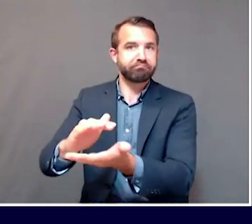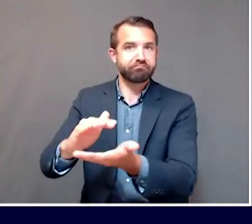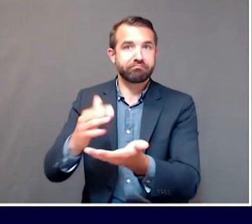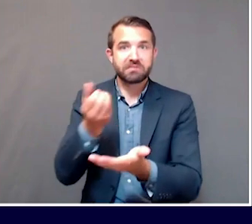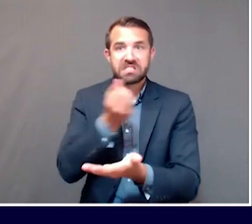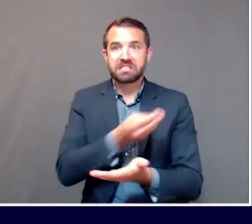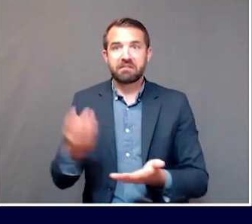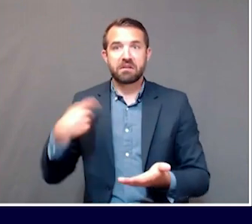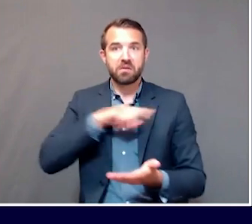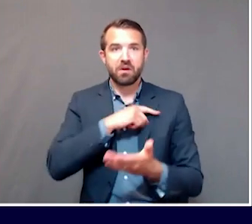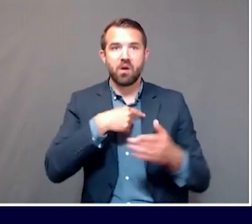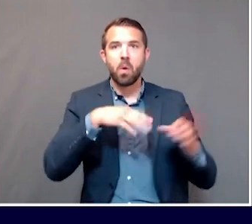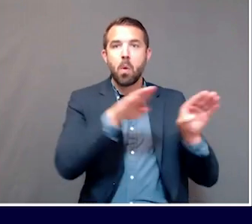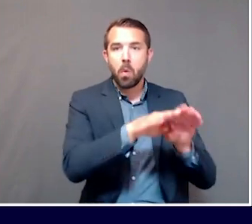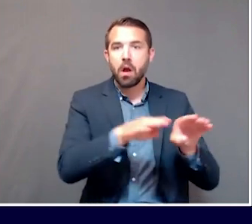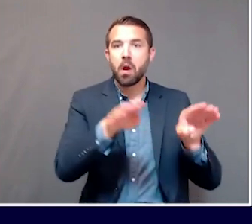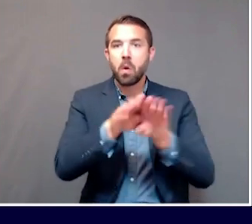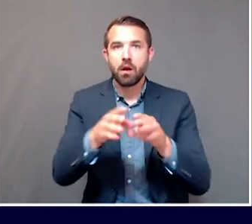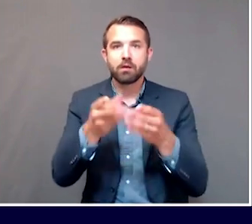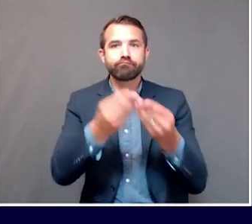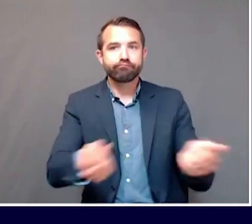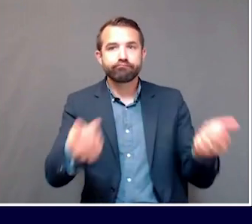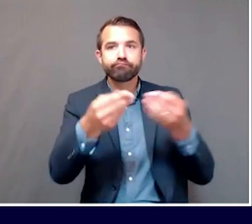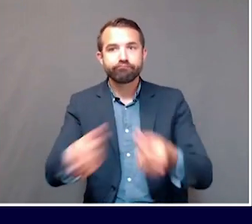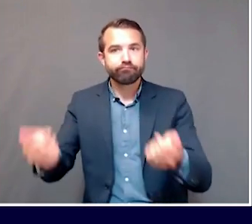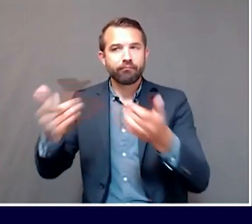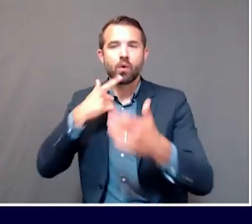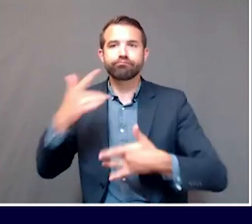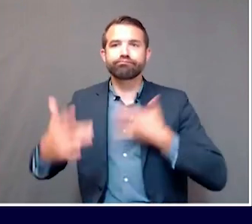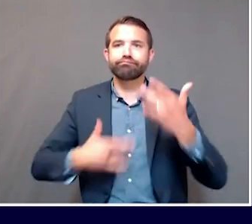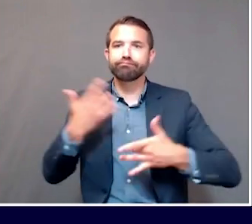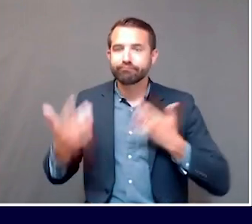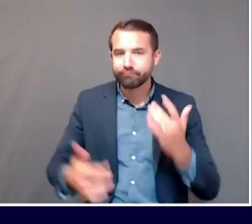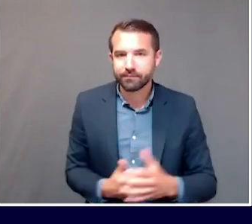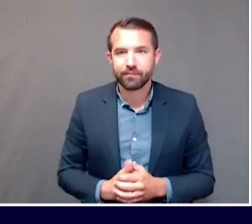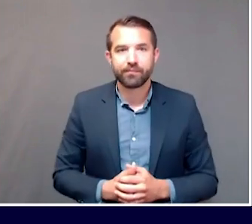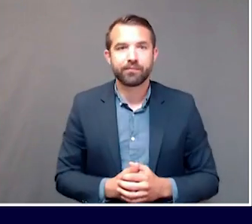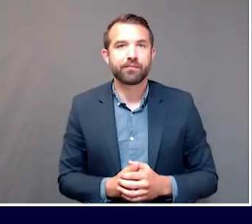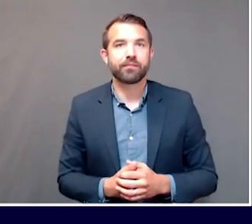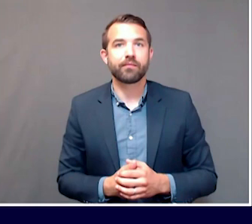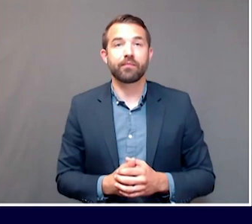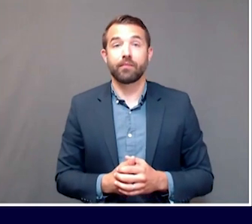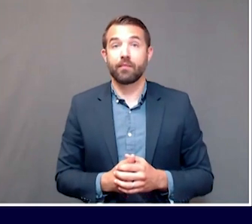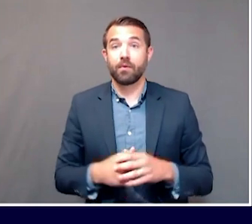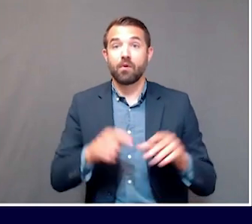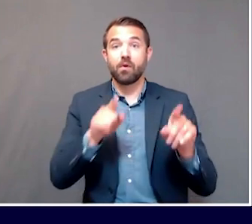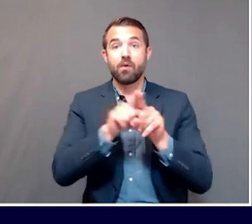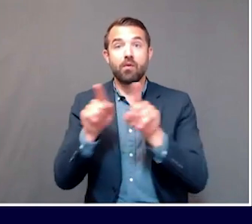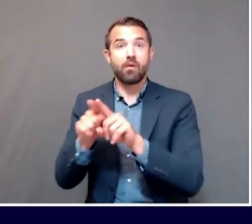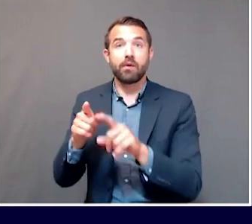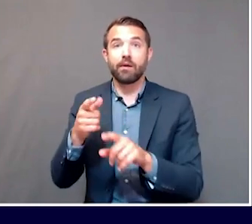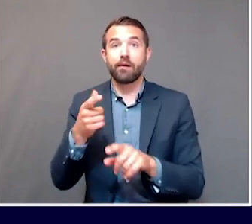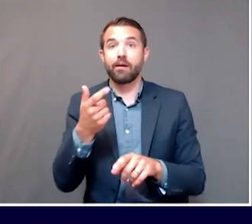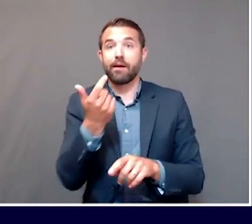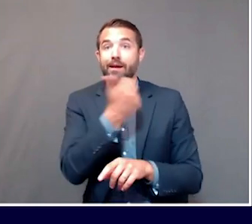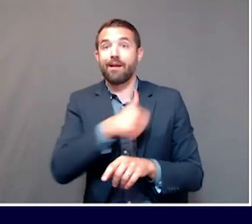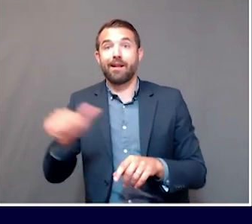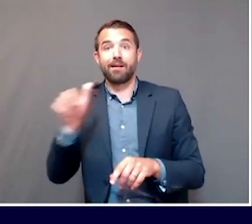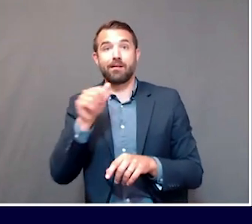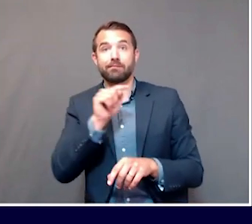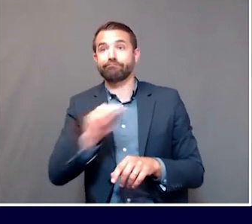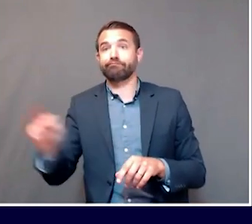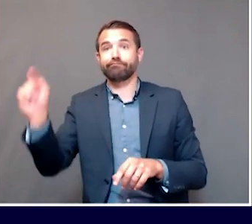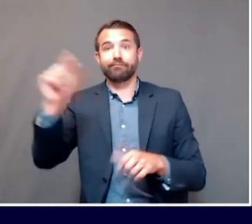we have to be vigilant. Like anything else, sometimes the attention wears off. So we continue to meet weekly with nursing facilities. We continue to